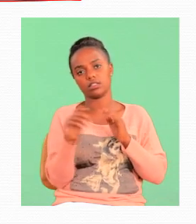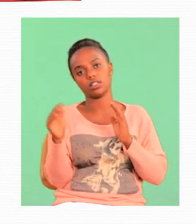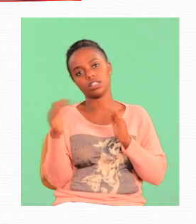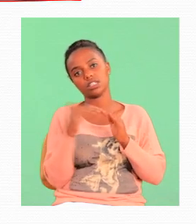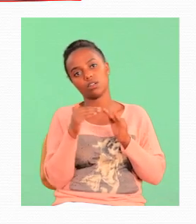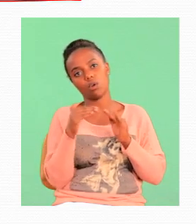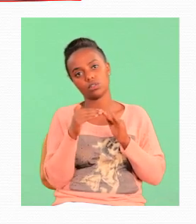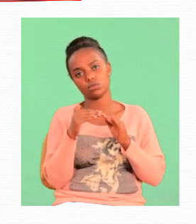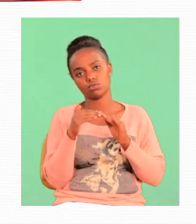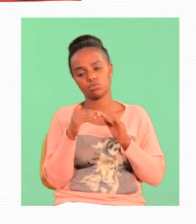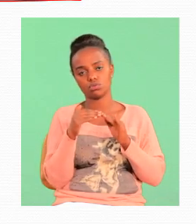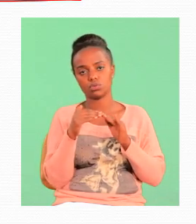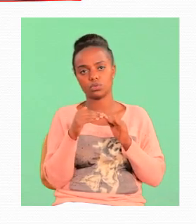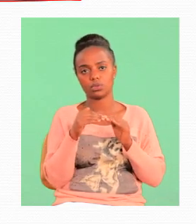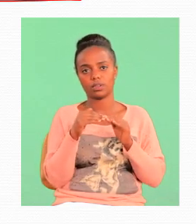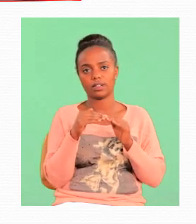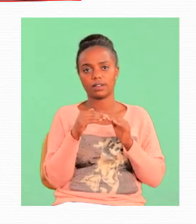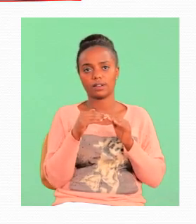equal to